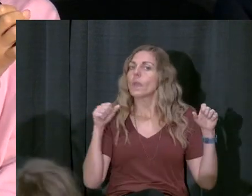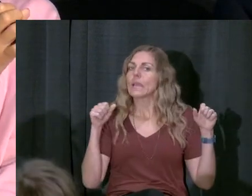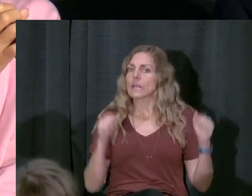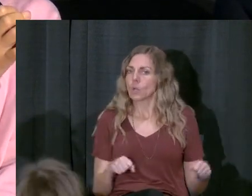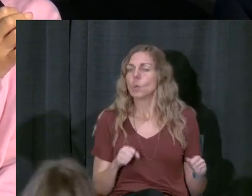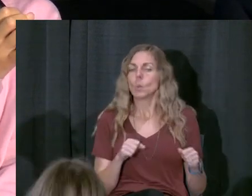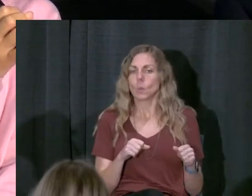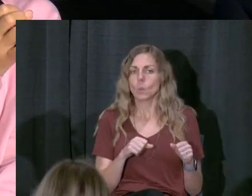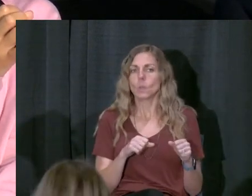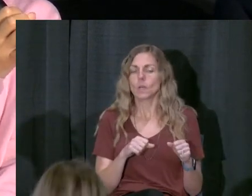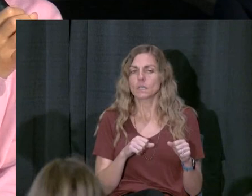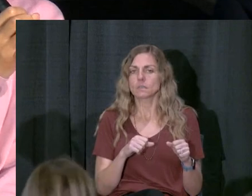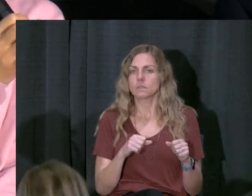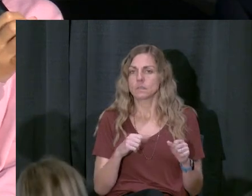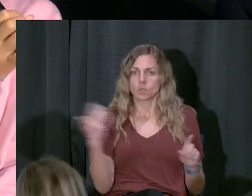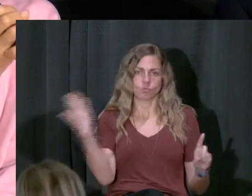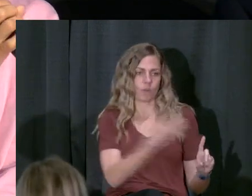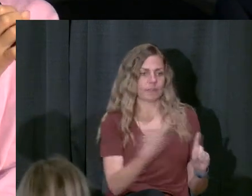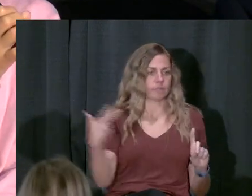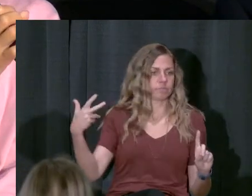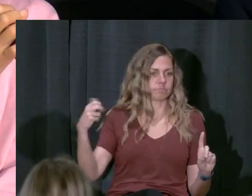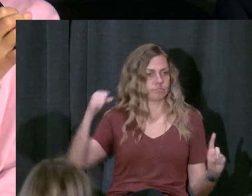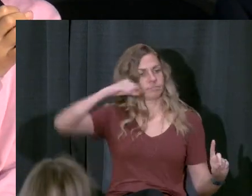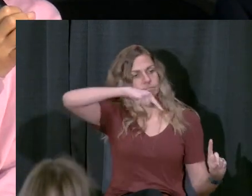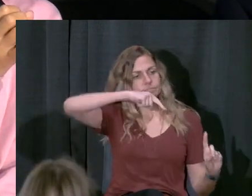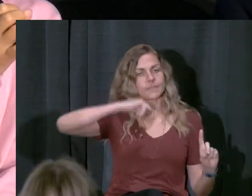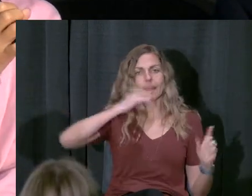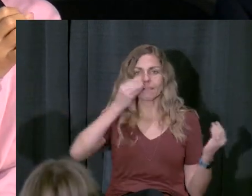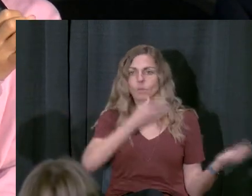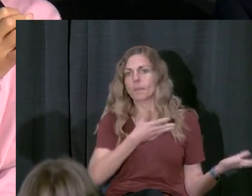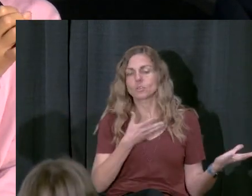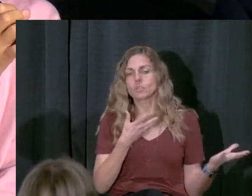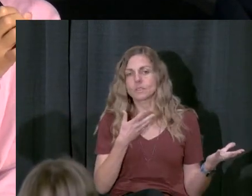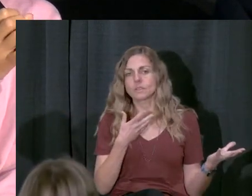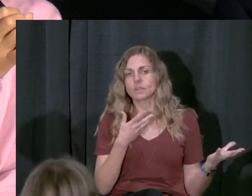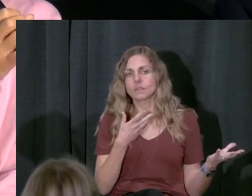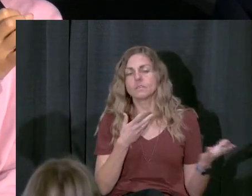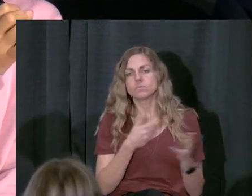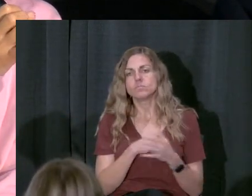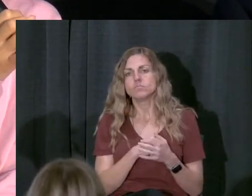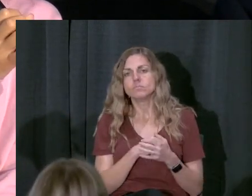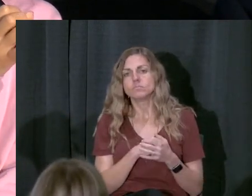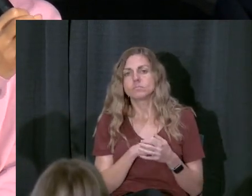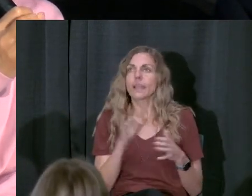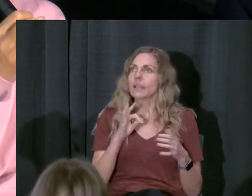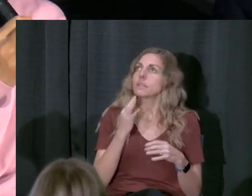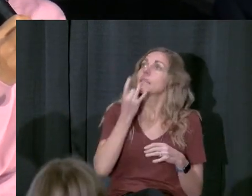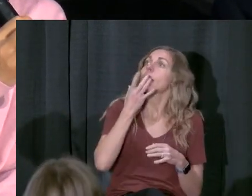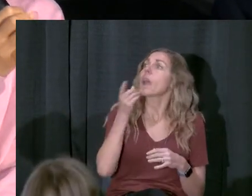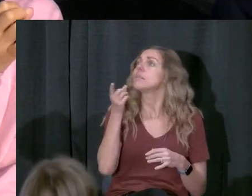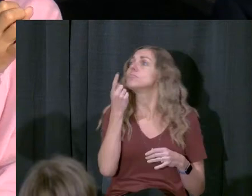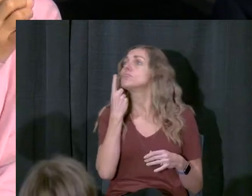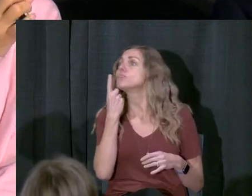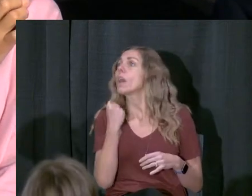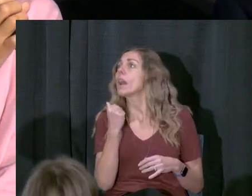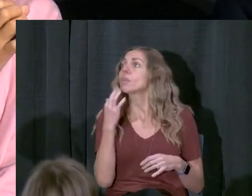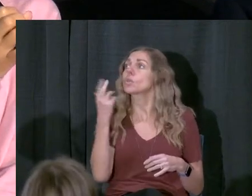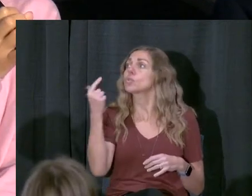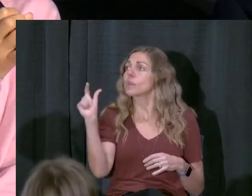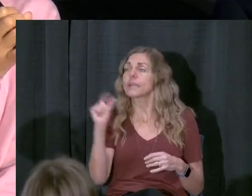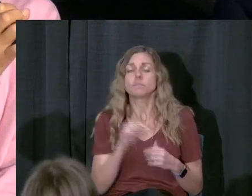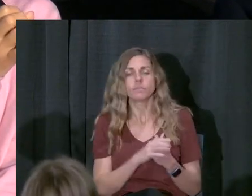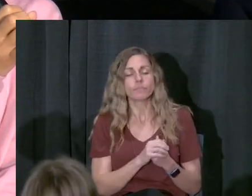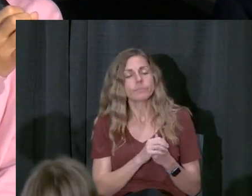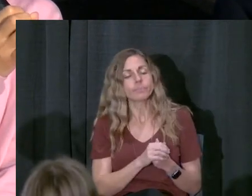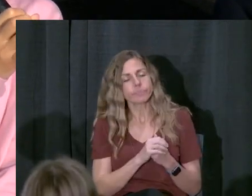directly get the information if it is red, you know, green or something like that. Of course, a